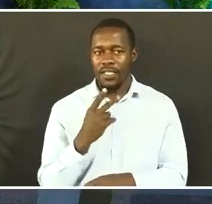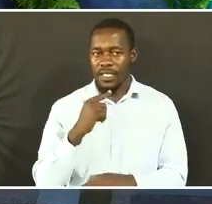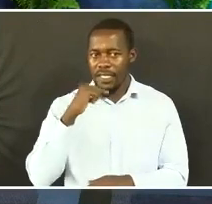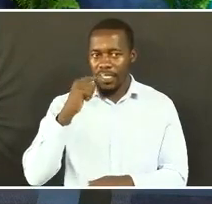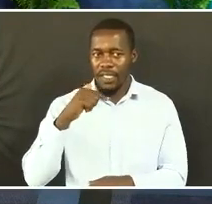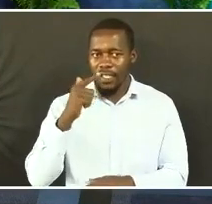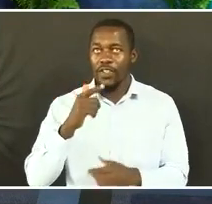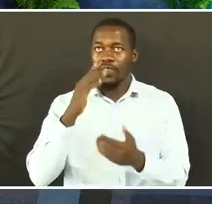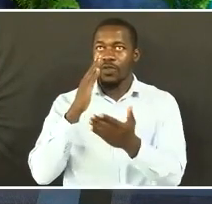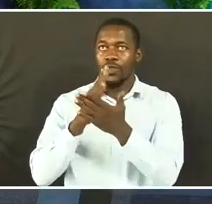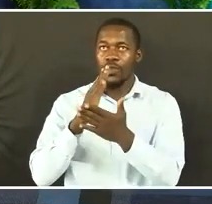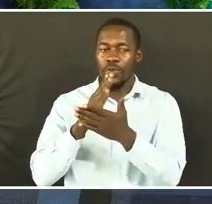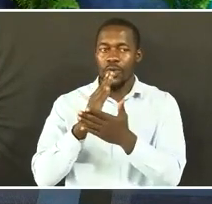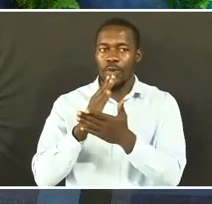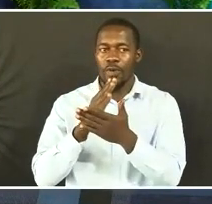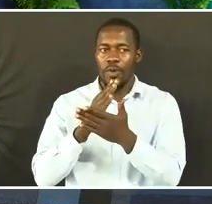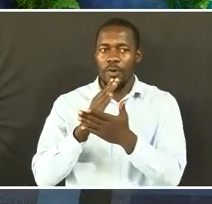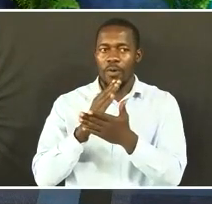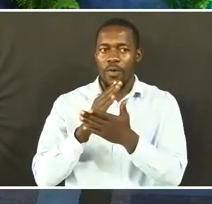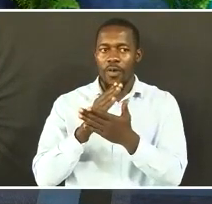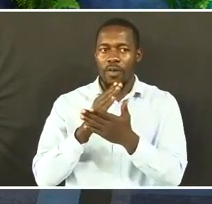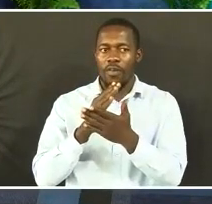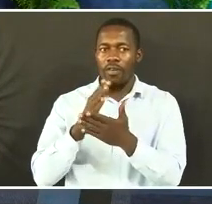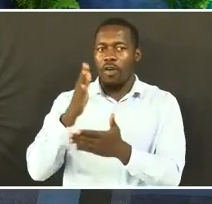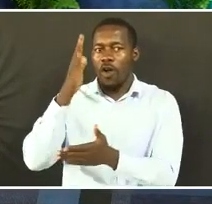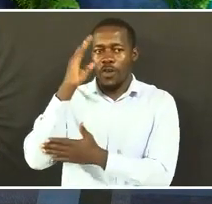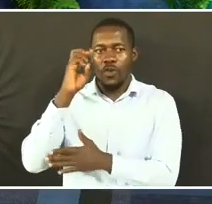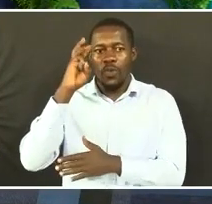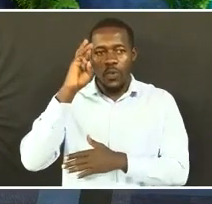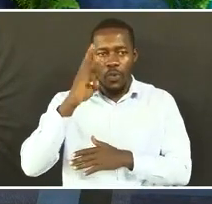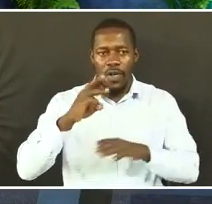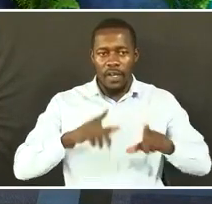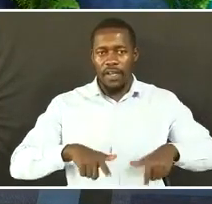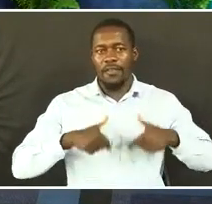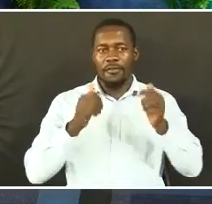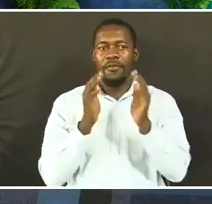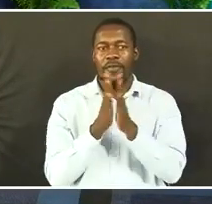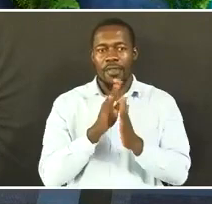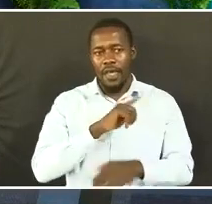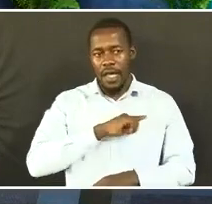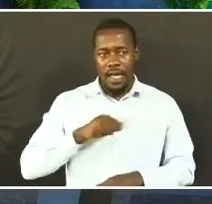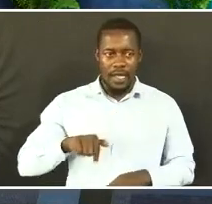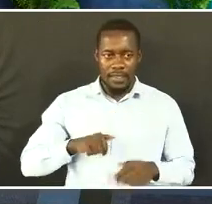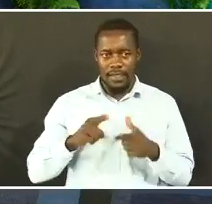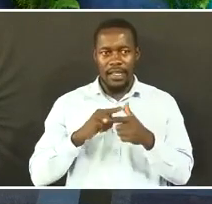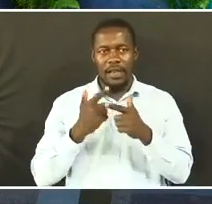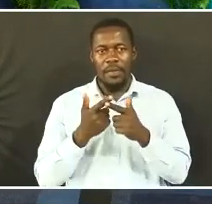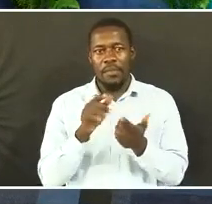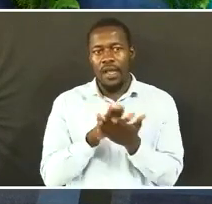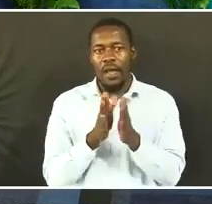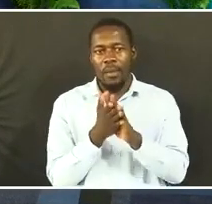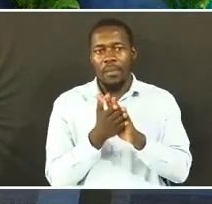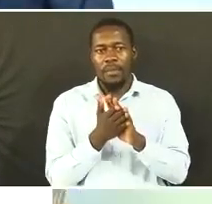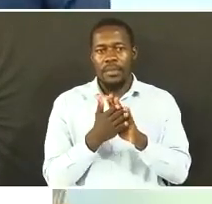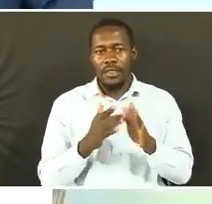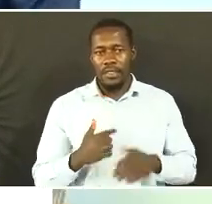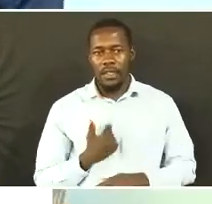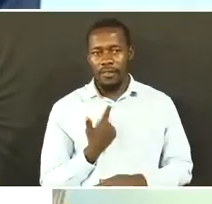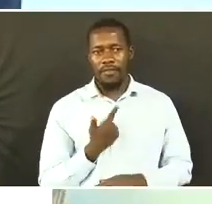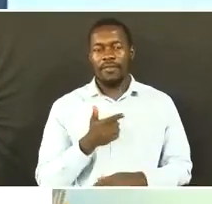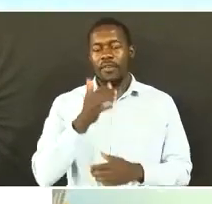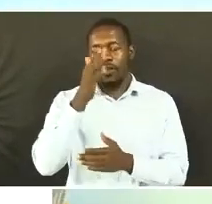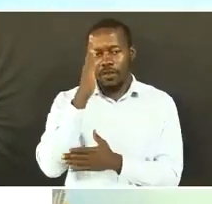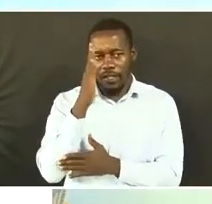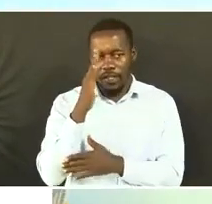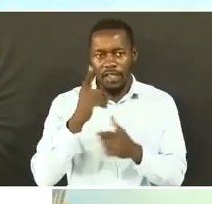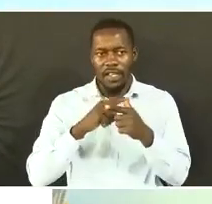of God is with men, and God himself shall dwell with them and shall be their God. And continues to say of far country, there